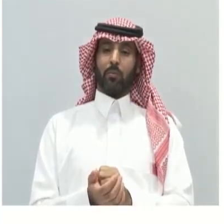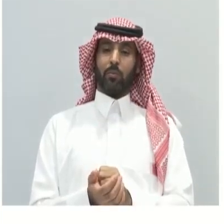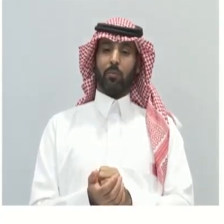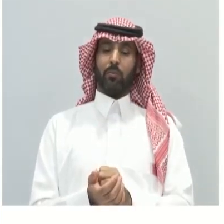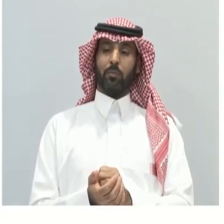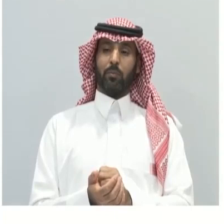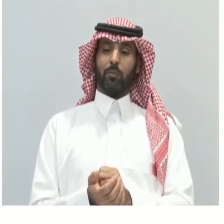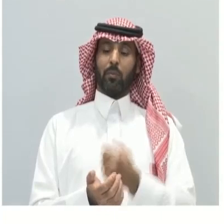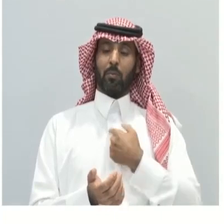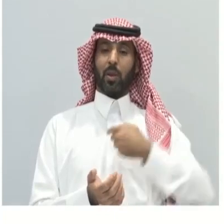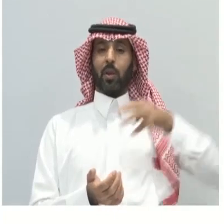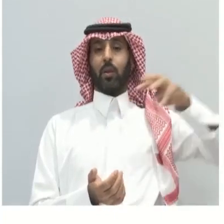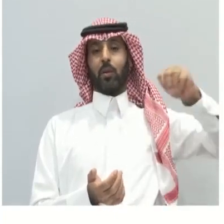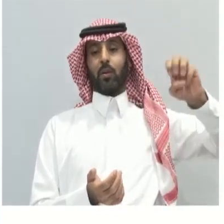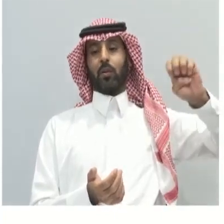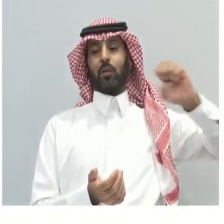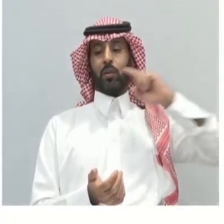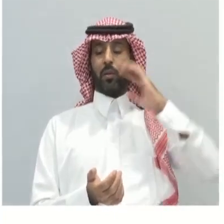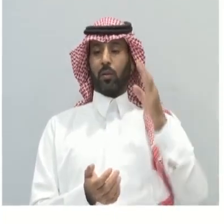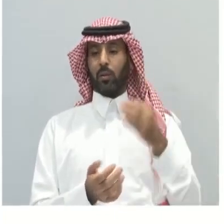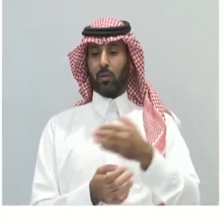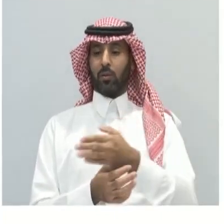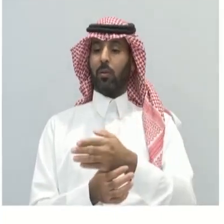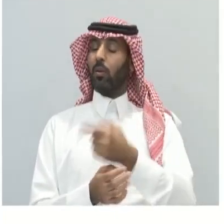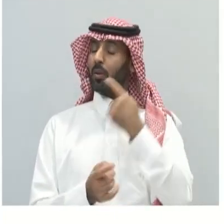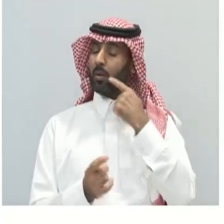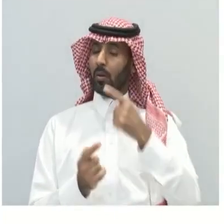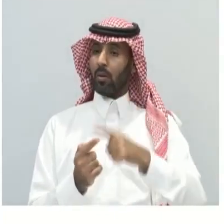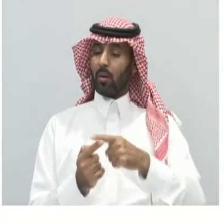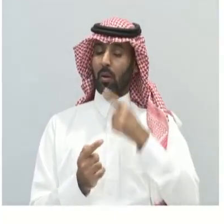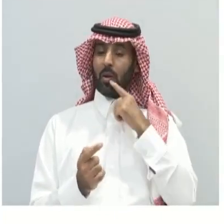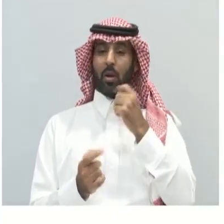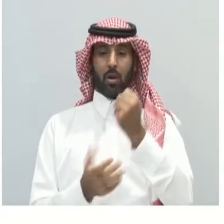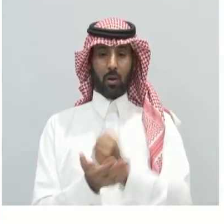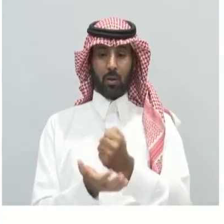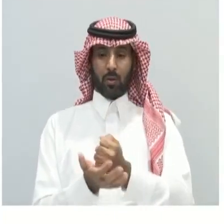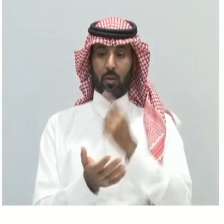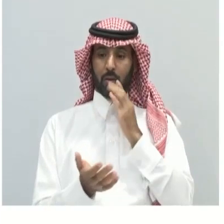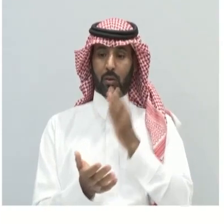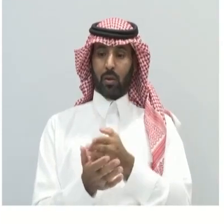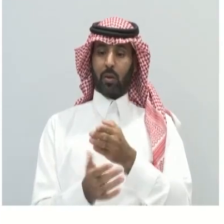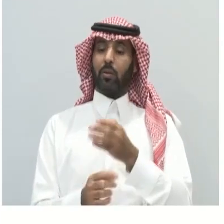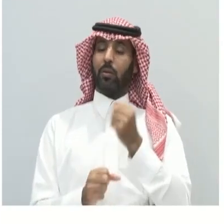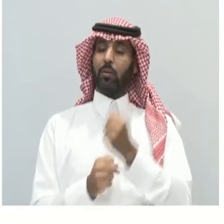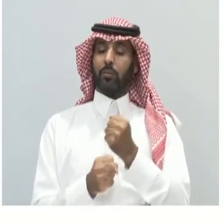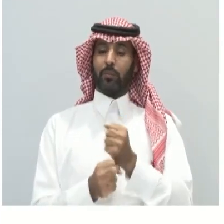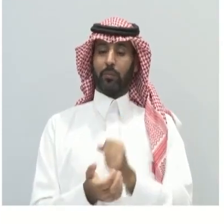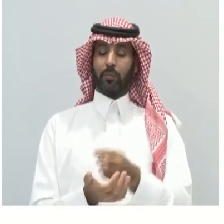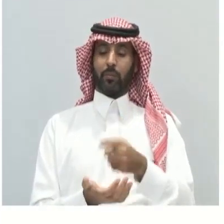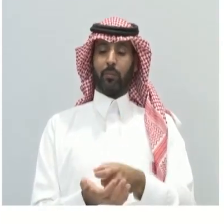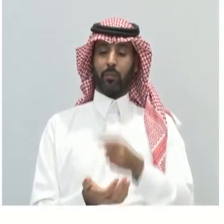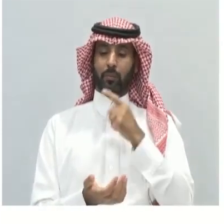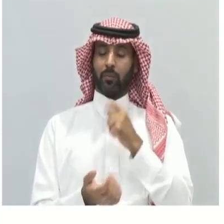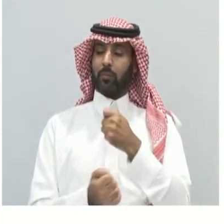Yes, the me is the indirect. Coffee is the direct. Number six, they will give the prize to